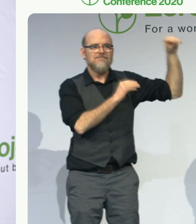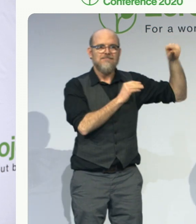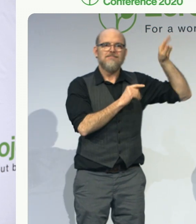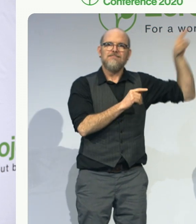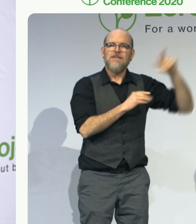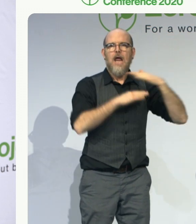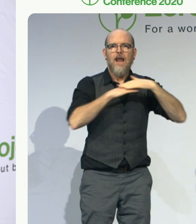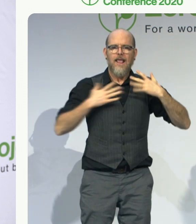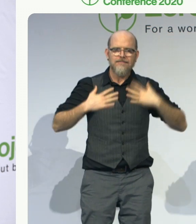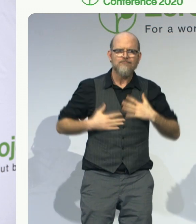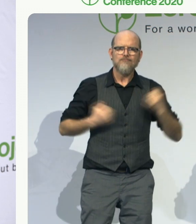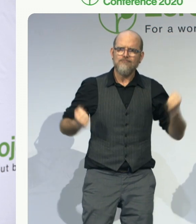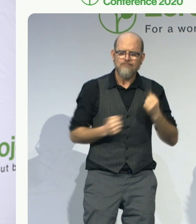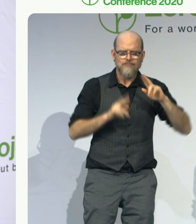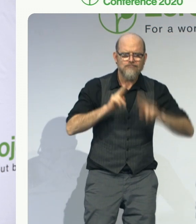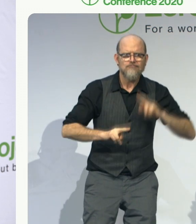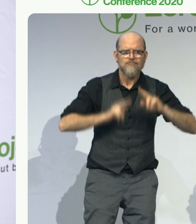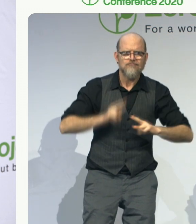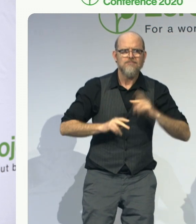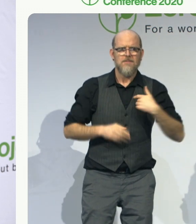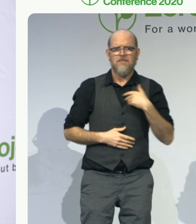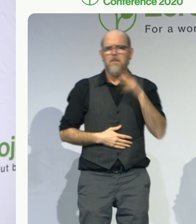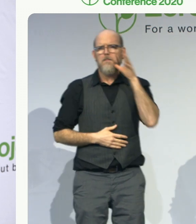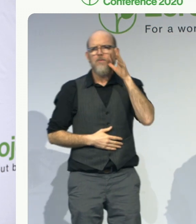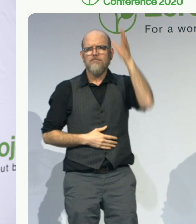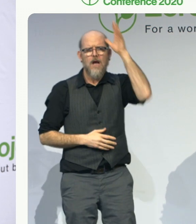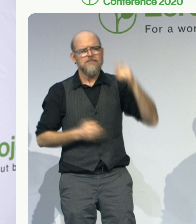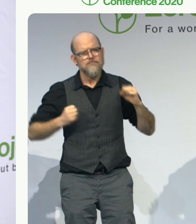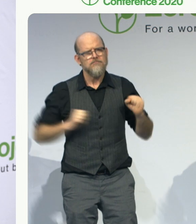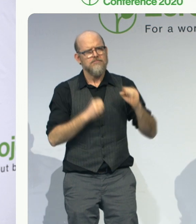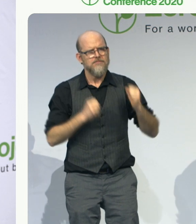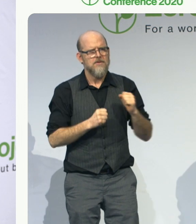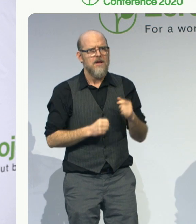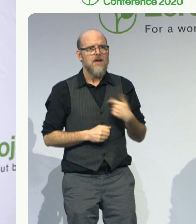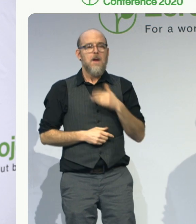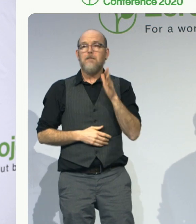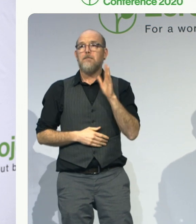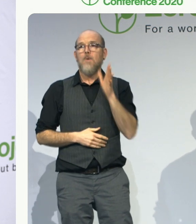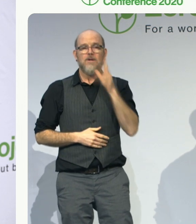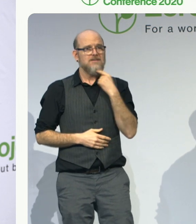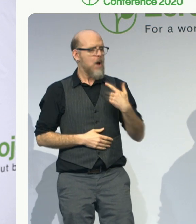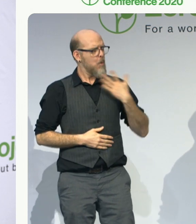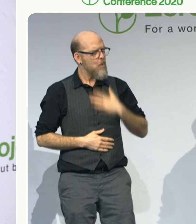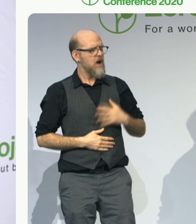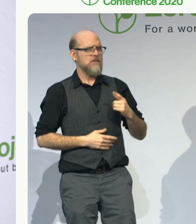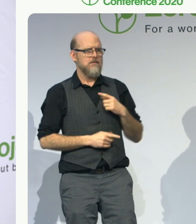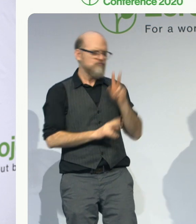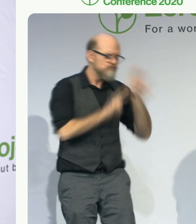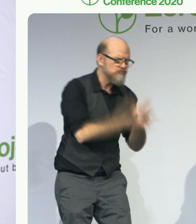she become my physiotherapist. After enrolling in a KG at age 4, I entered a